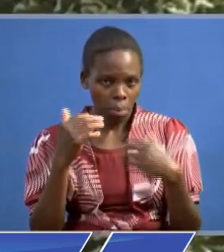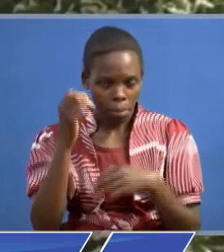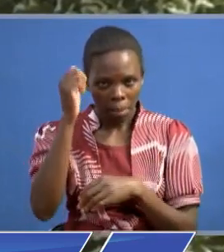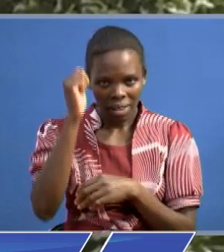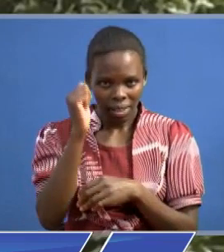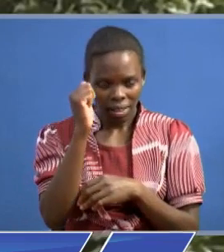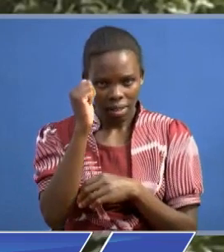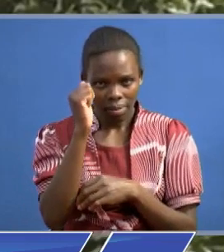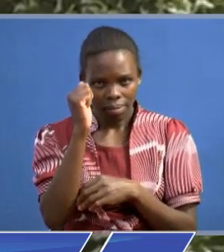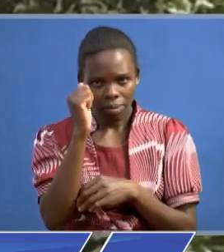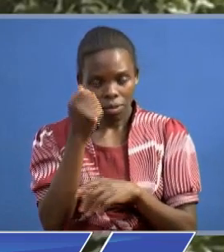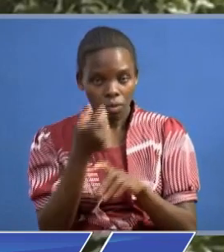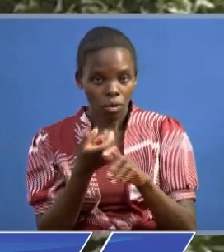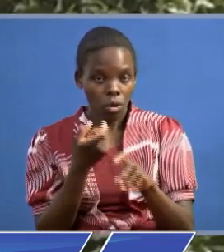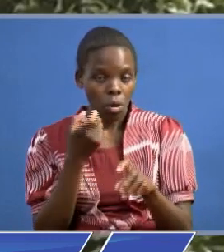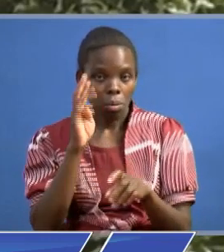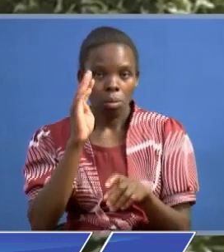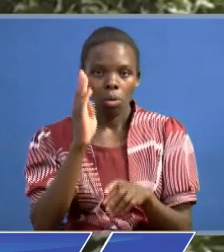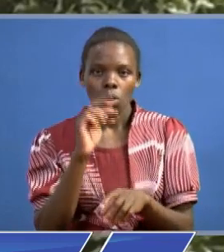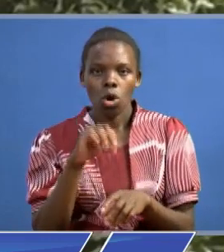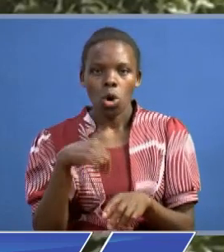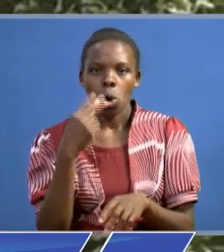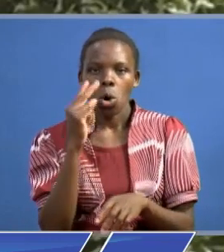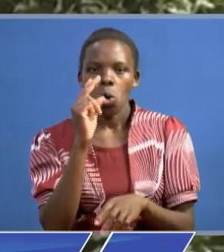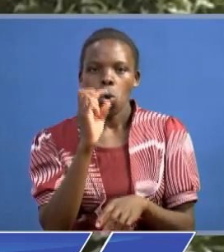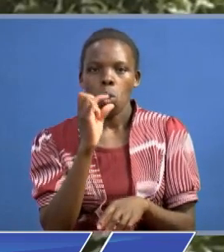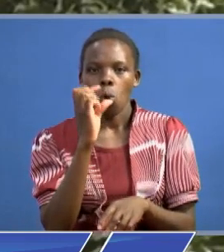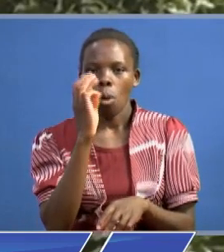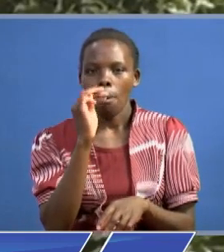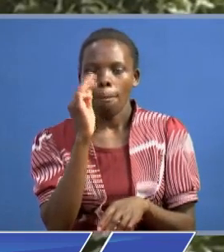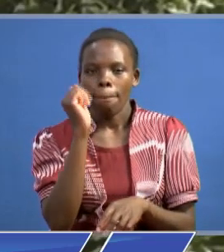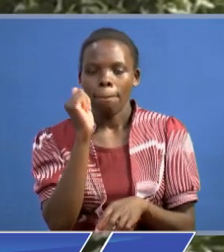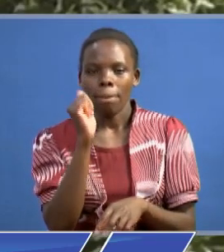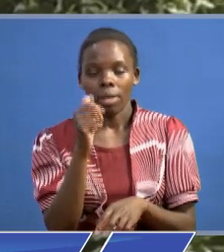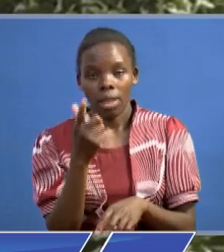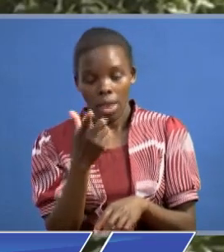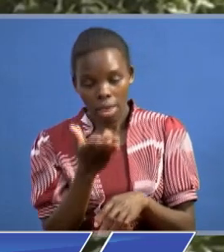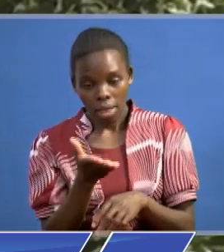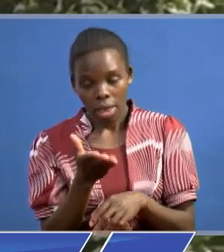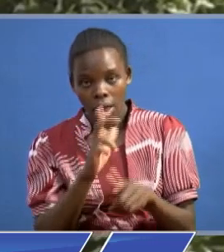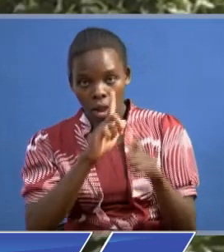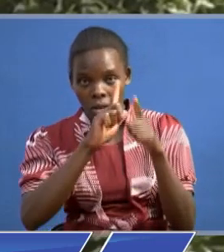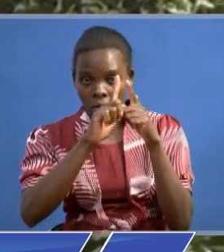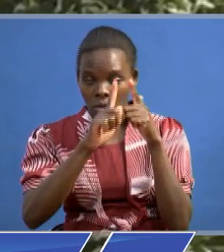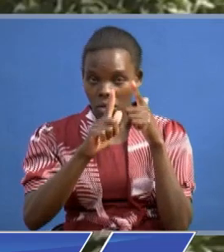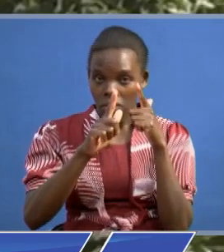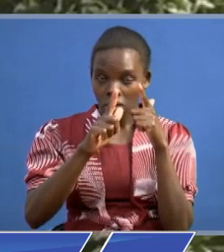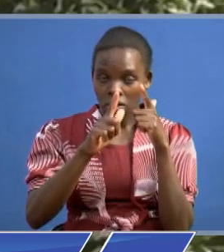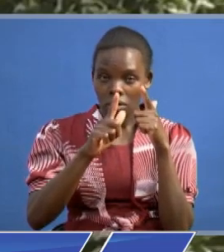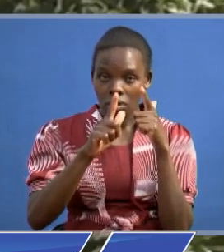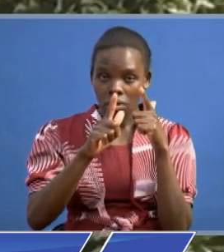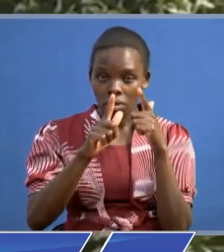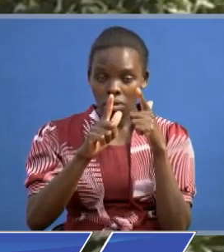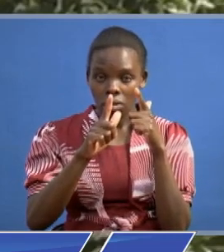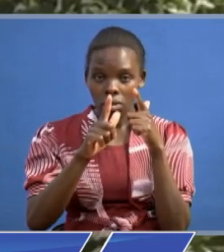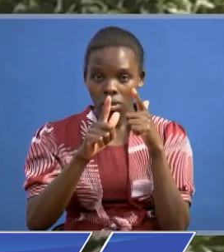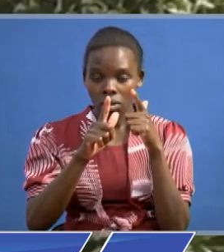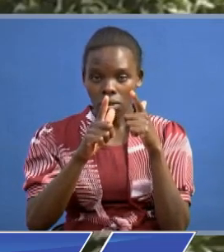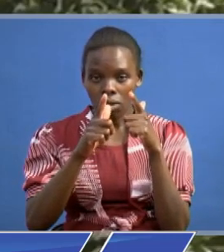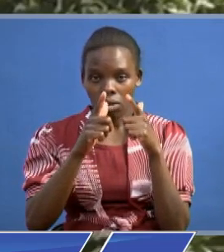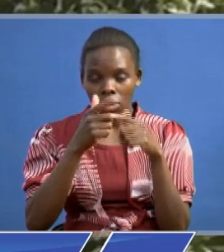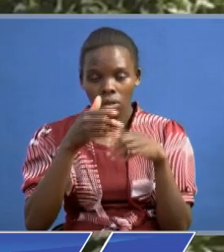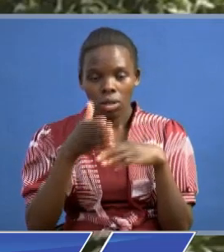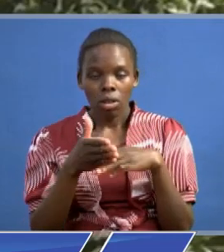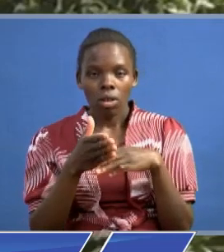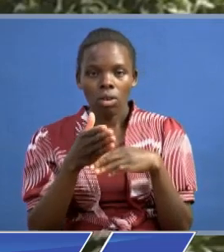inatoka pande wa Bungoma ikielekea Webuye. Na hapo kulikuwa na lori ambayo ilikuwa imeharibika, ilikuwa imesimama kwa barabara ikielekea upande wa